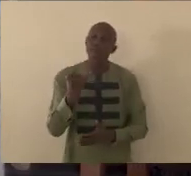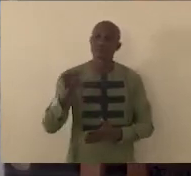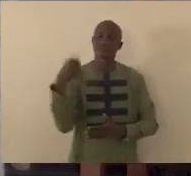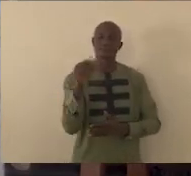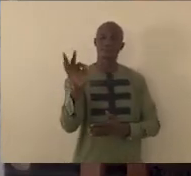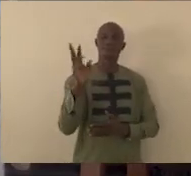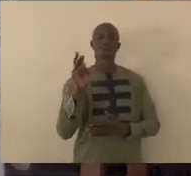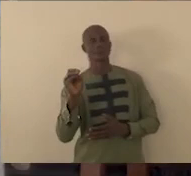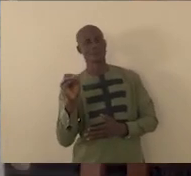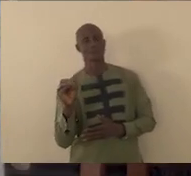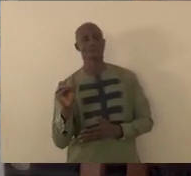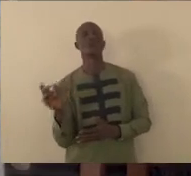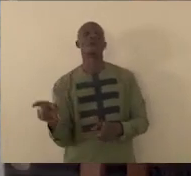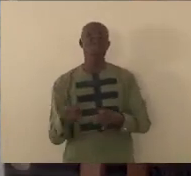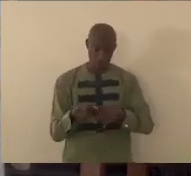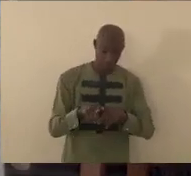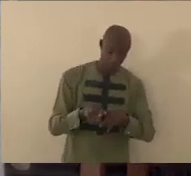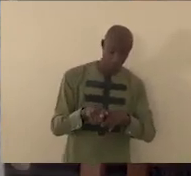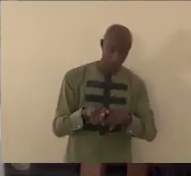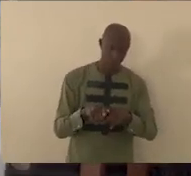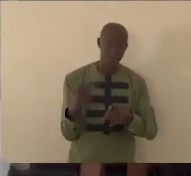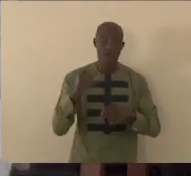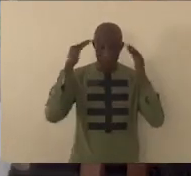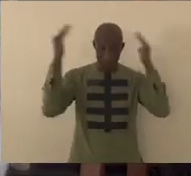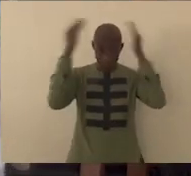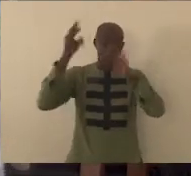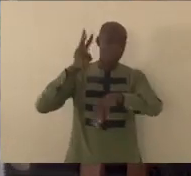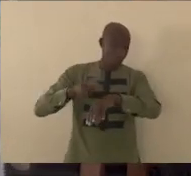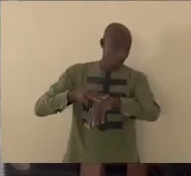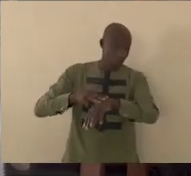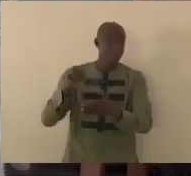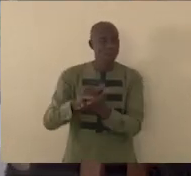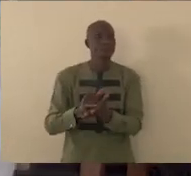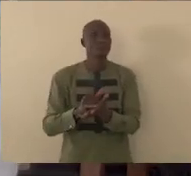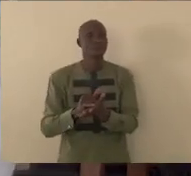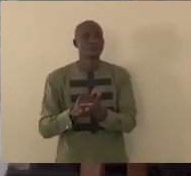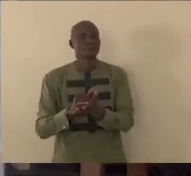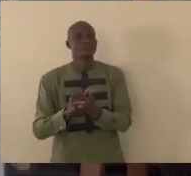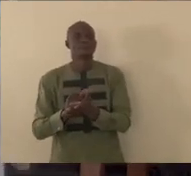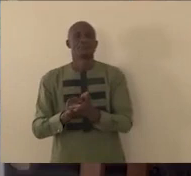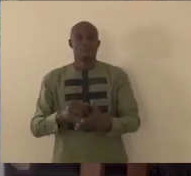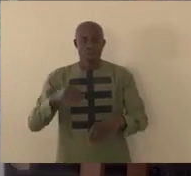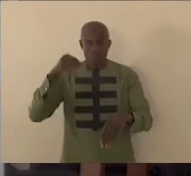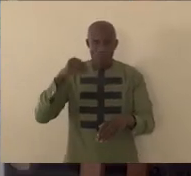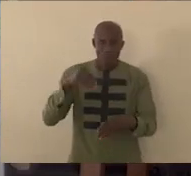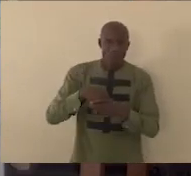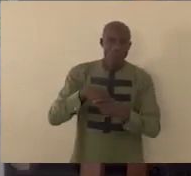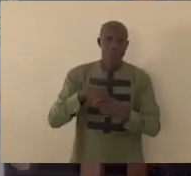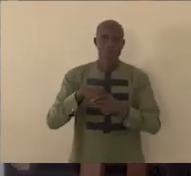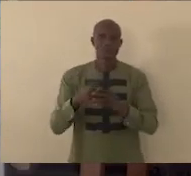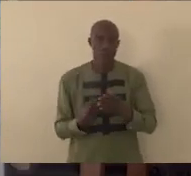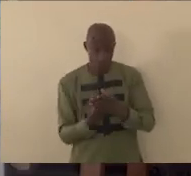1960. Furthermore, the bishops warned that, quote, "In the course